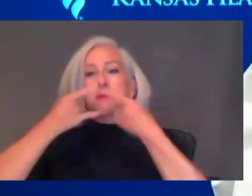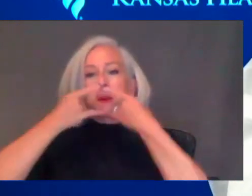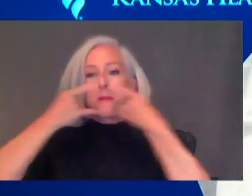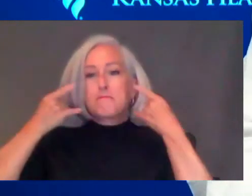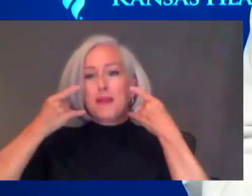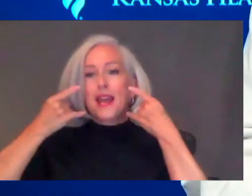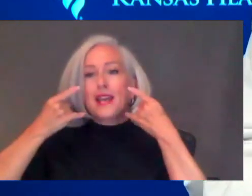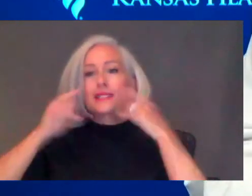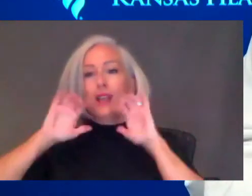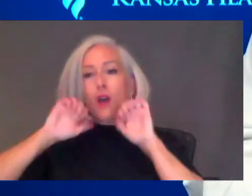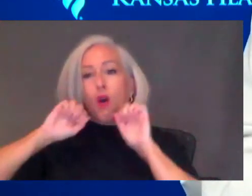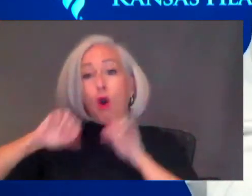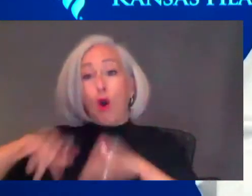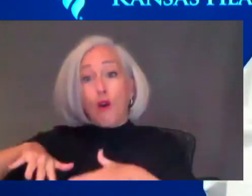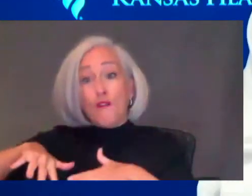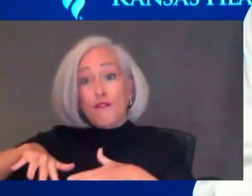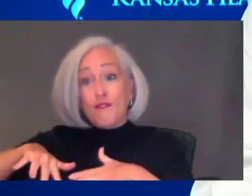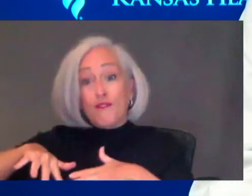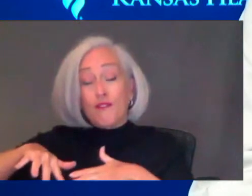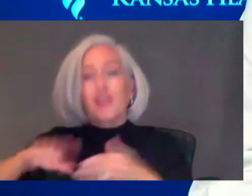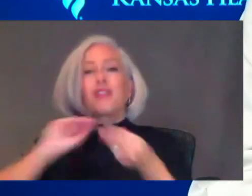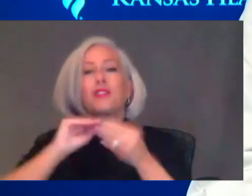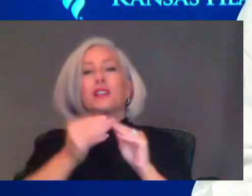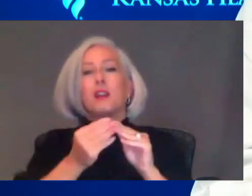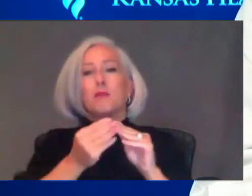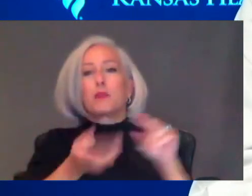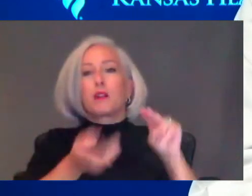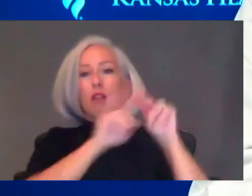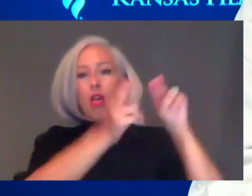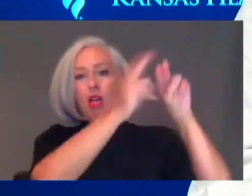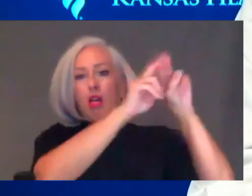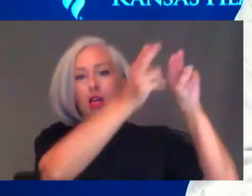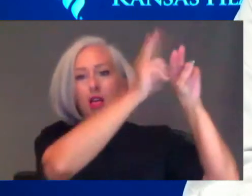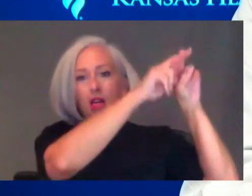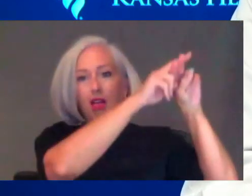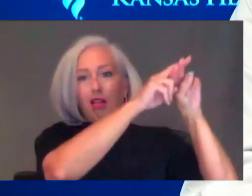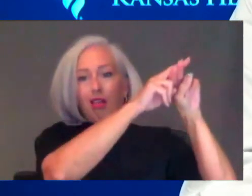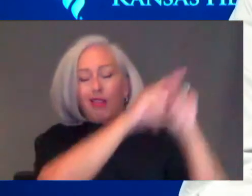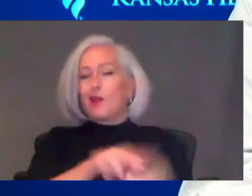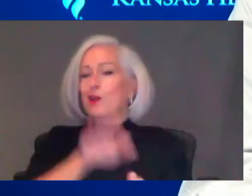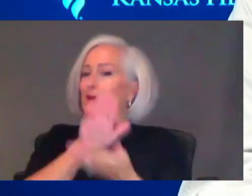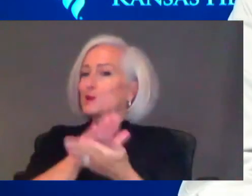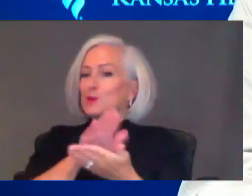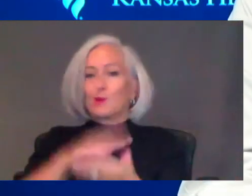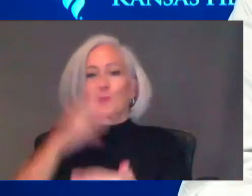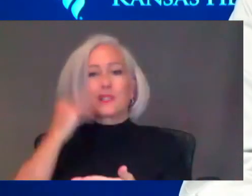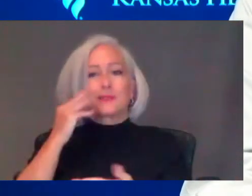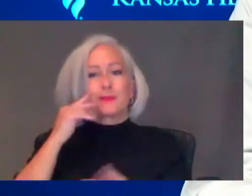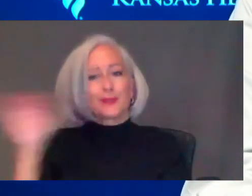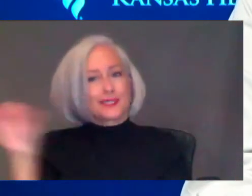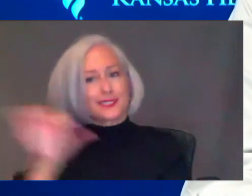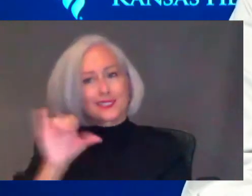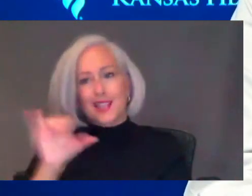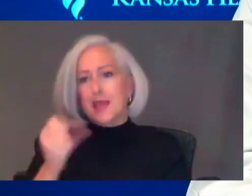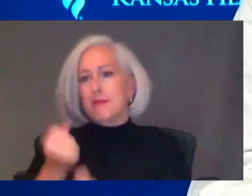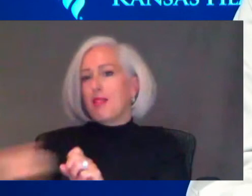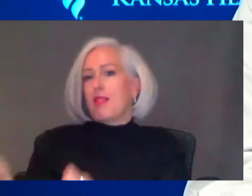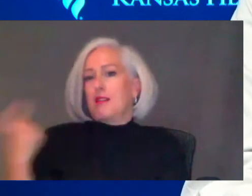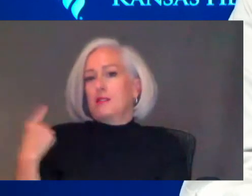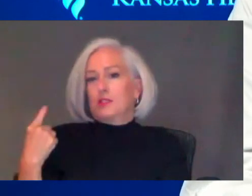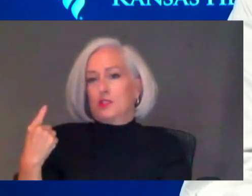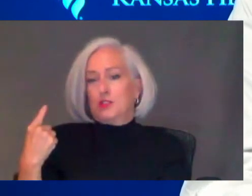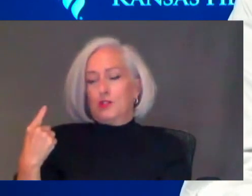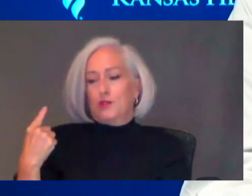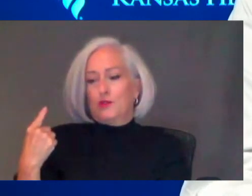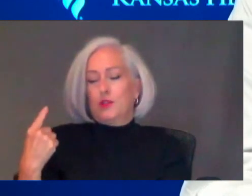we keep kids safe during the midst of this pandemic when they're indoors and in the classroom? And I know people